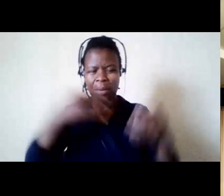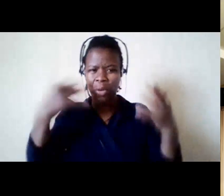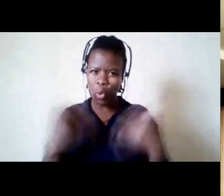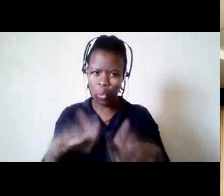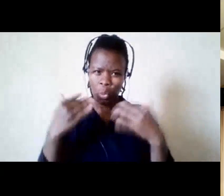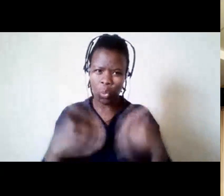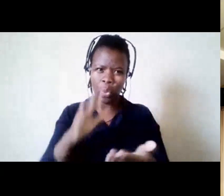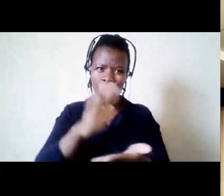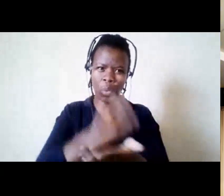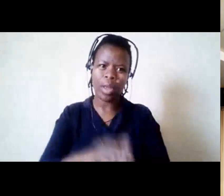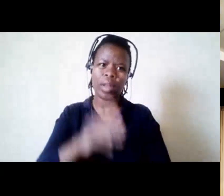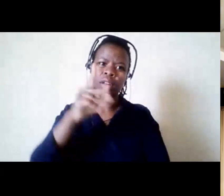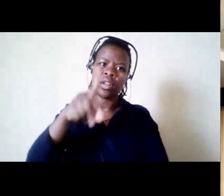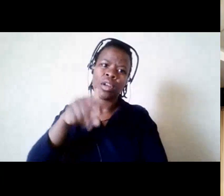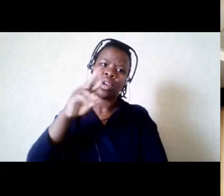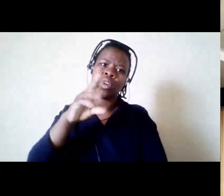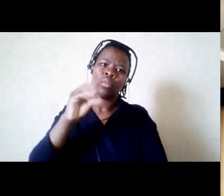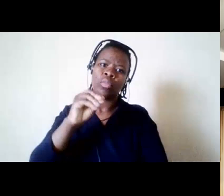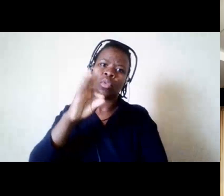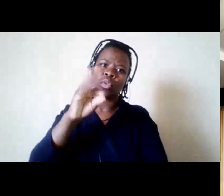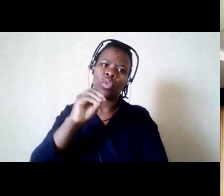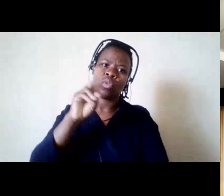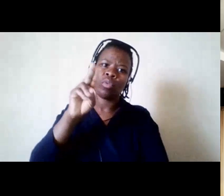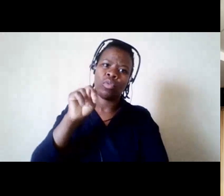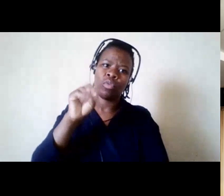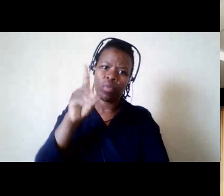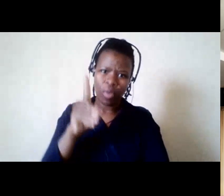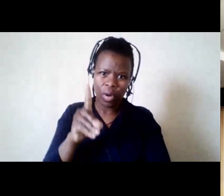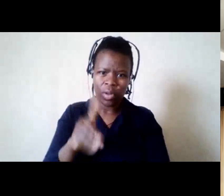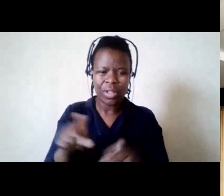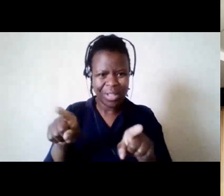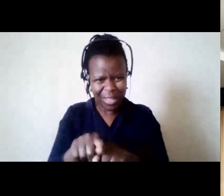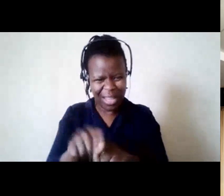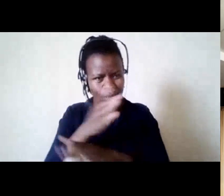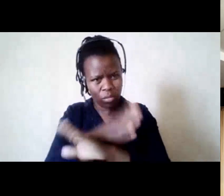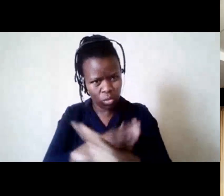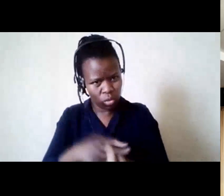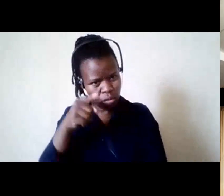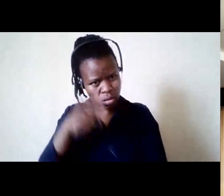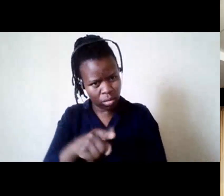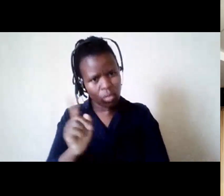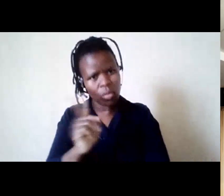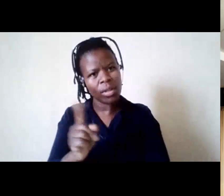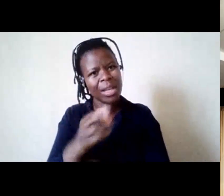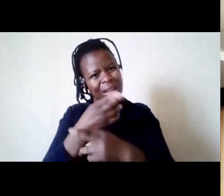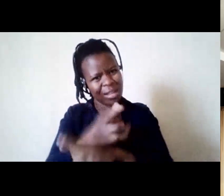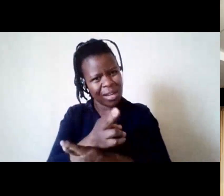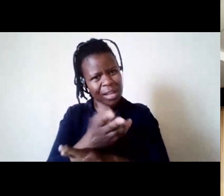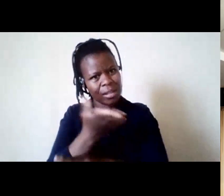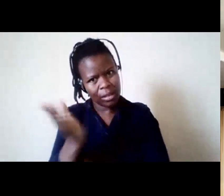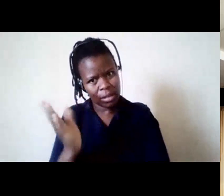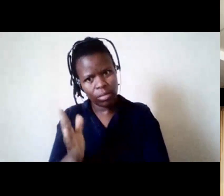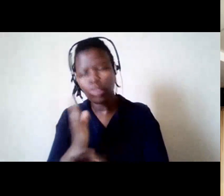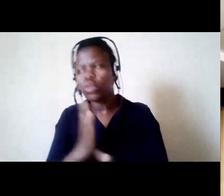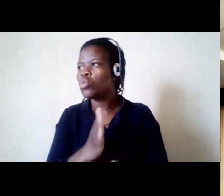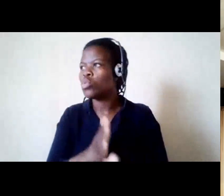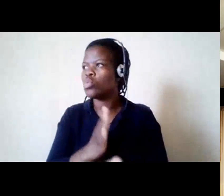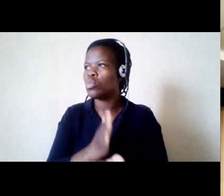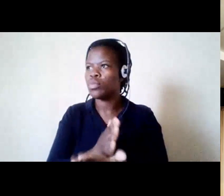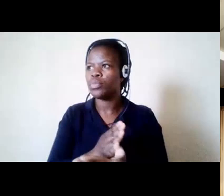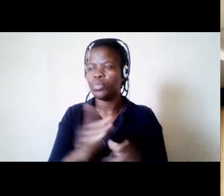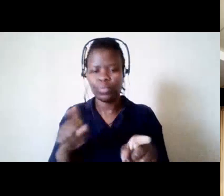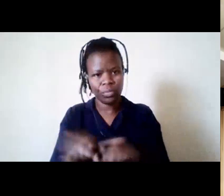situation where the rights are against them already. You know, that's like at the core of it.